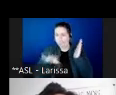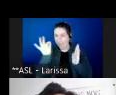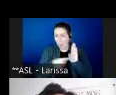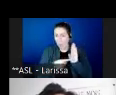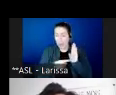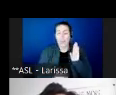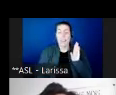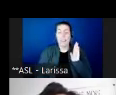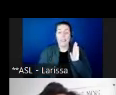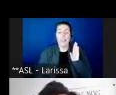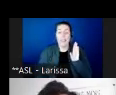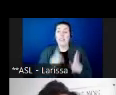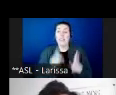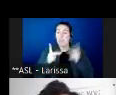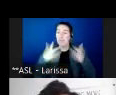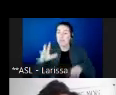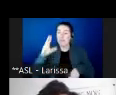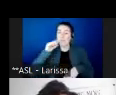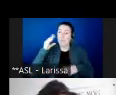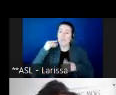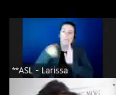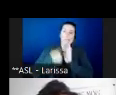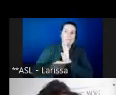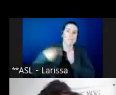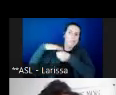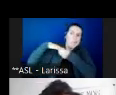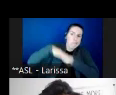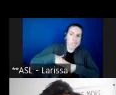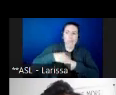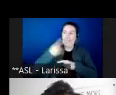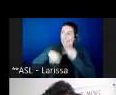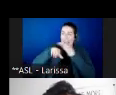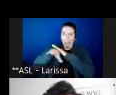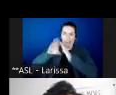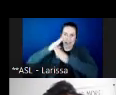facing discrimination and barriers in trying to access services